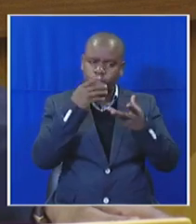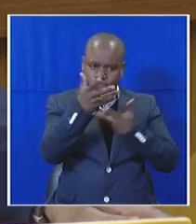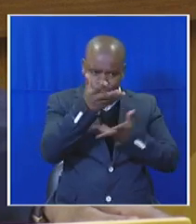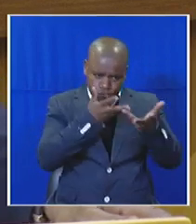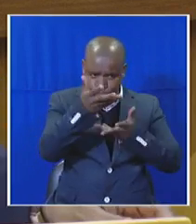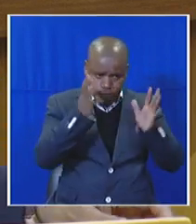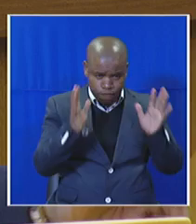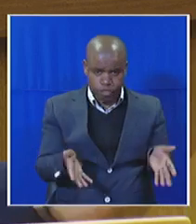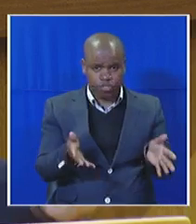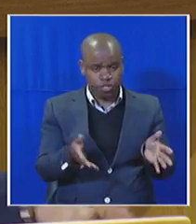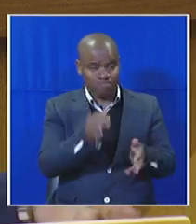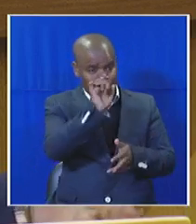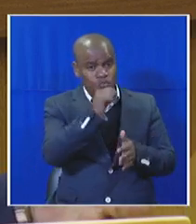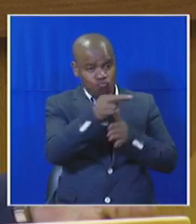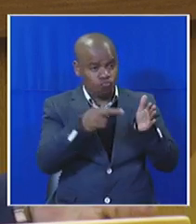However,